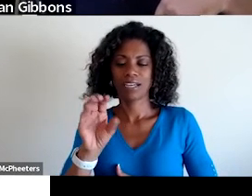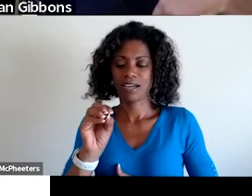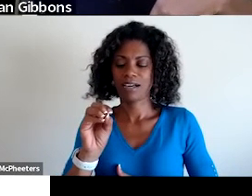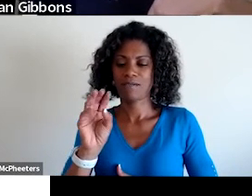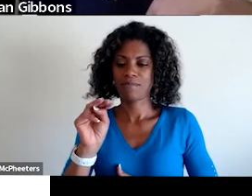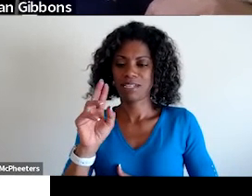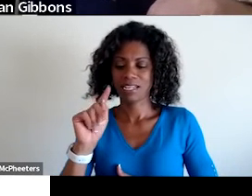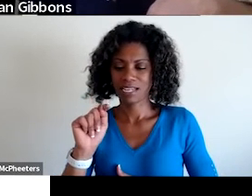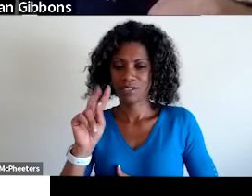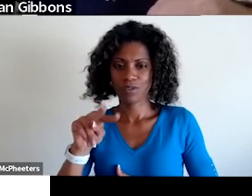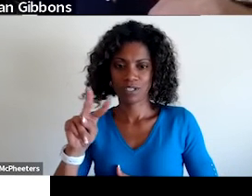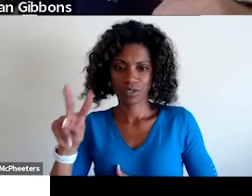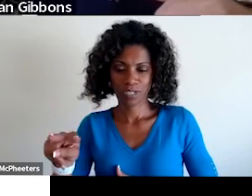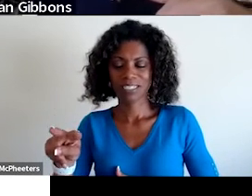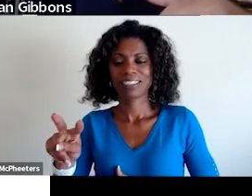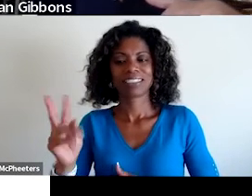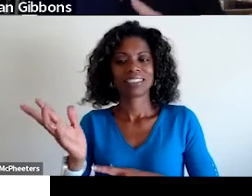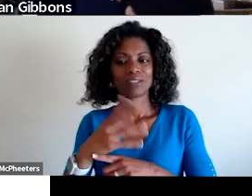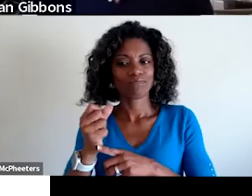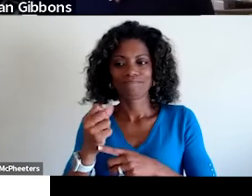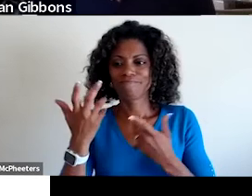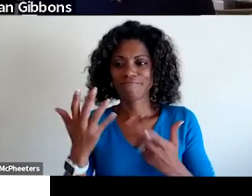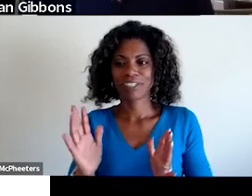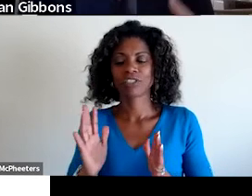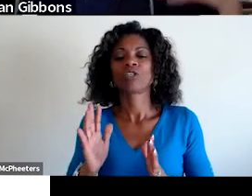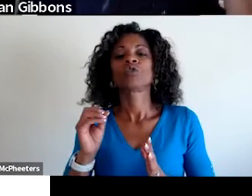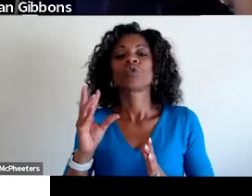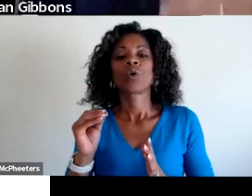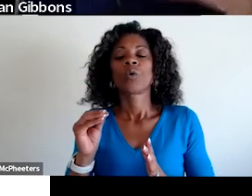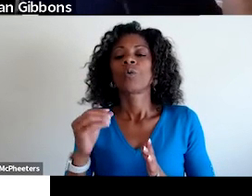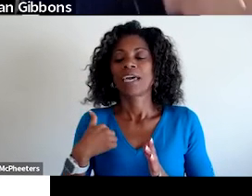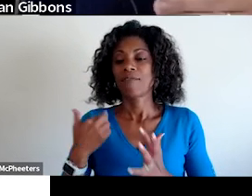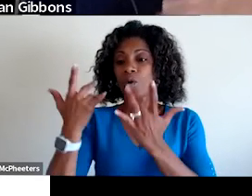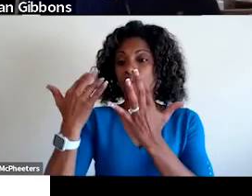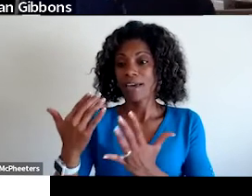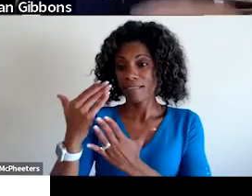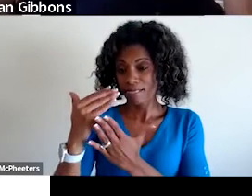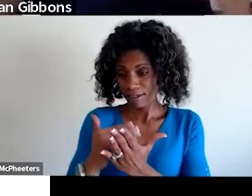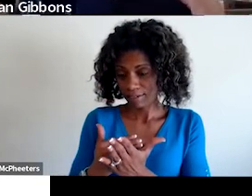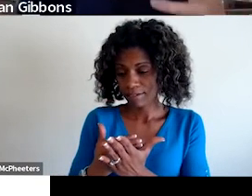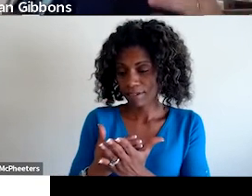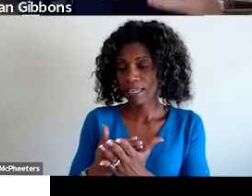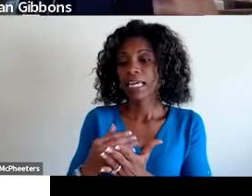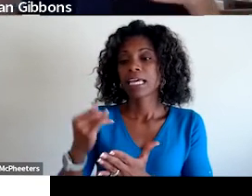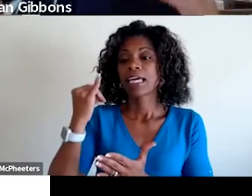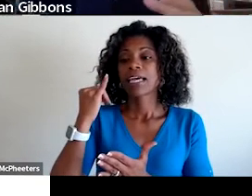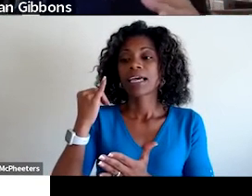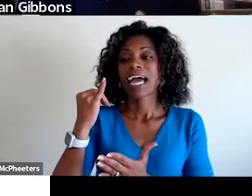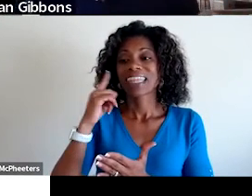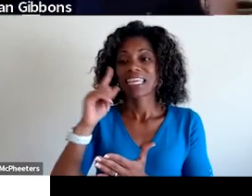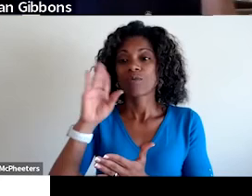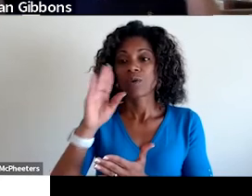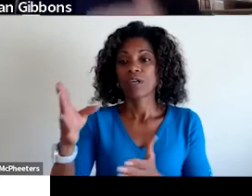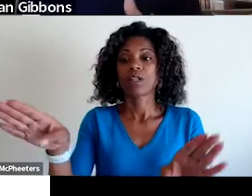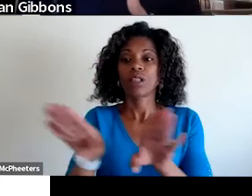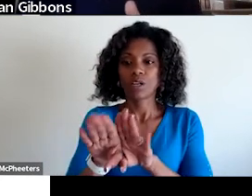great folks who's on the wait list, there's about 100 and some folks on the wait list right now. If we haven't sent you an invitation, I'm afraid we're going to close the wait list and all